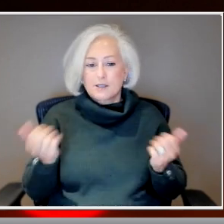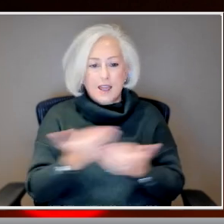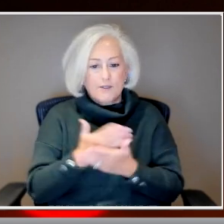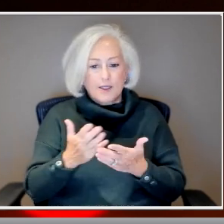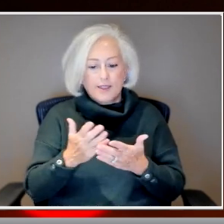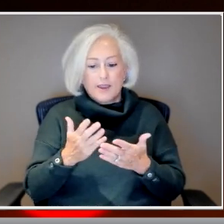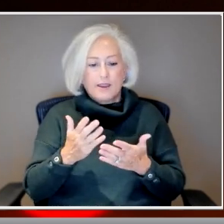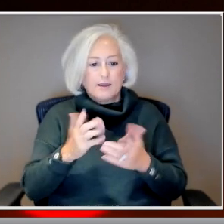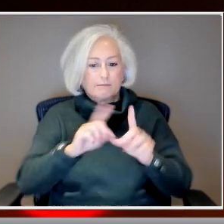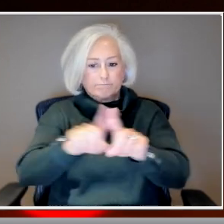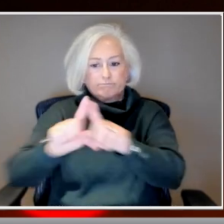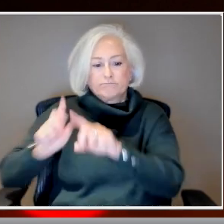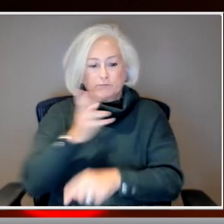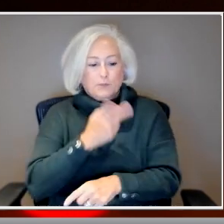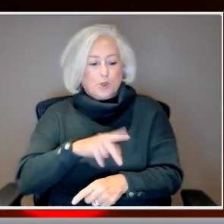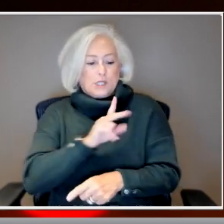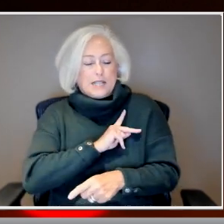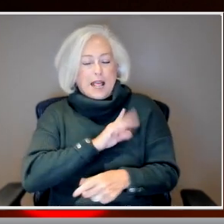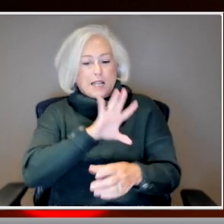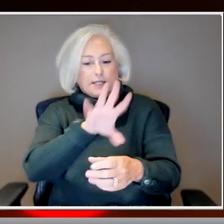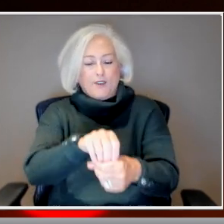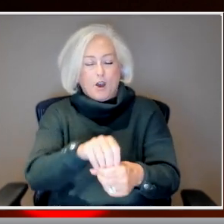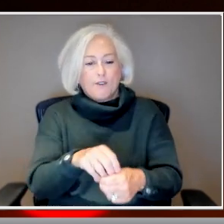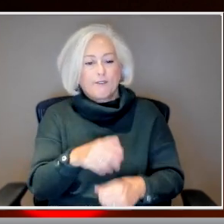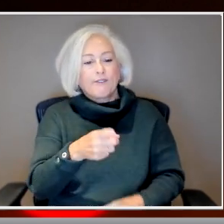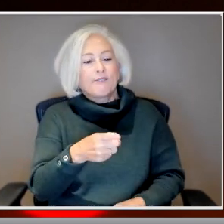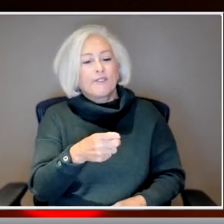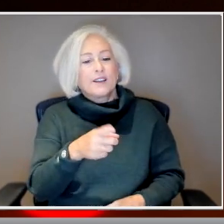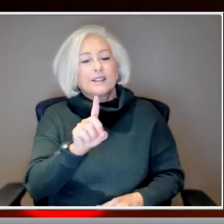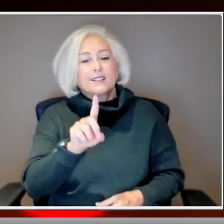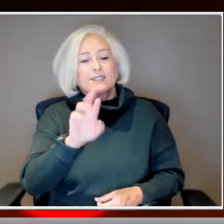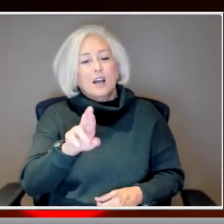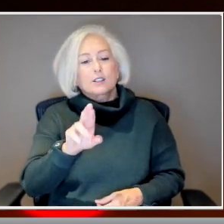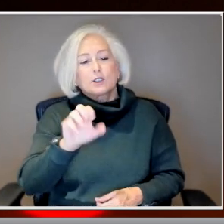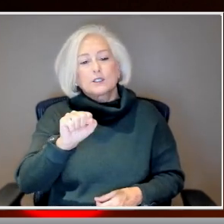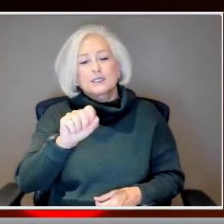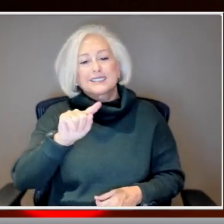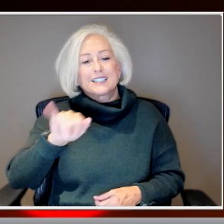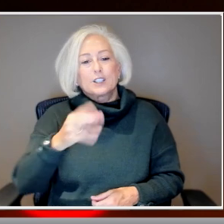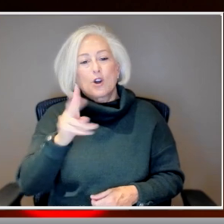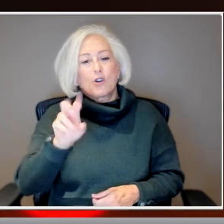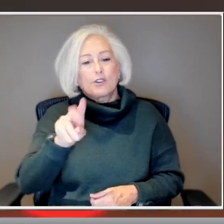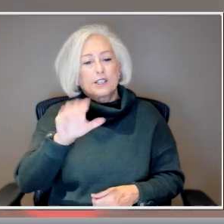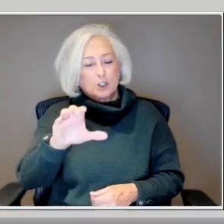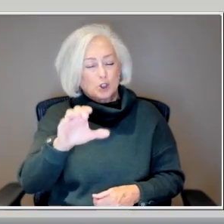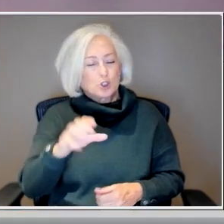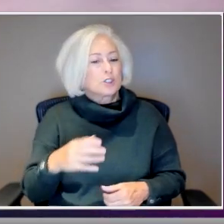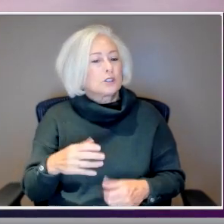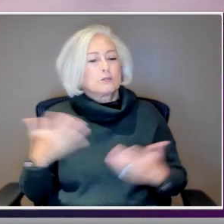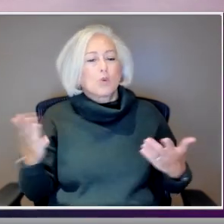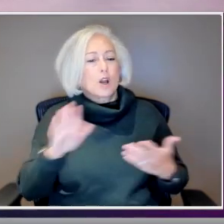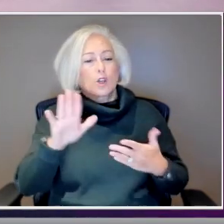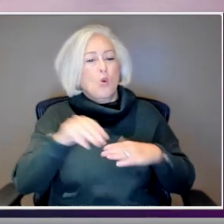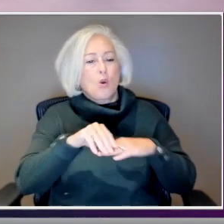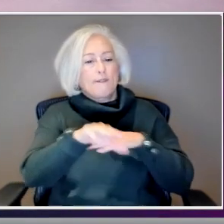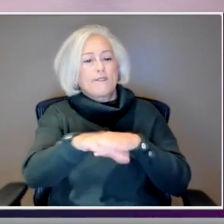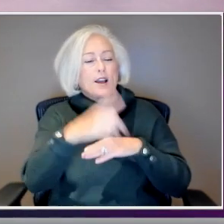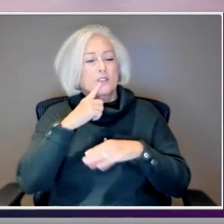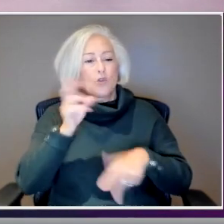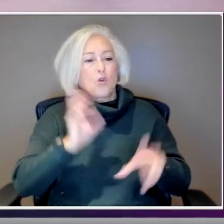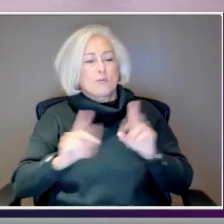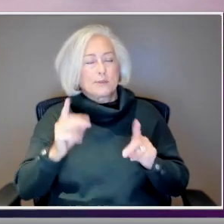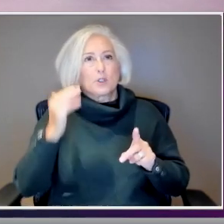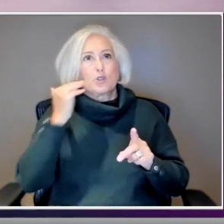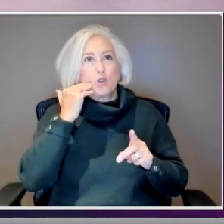As cardiologists, I'll start with you, Dr. Stanojevic. What's your advice for people who already know they're going into a